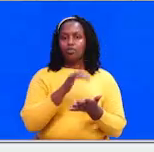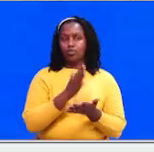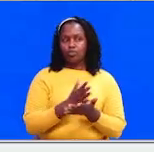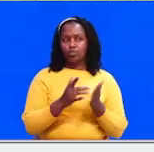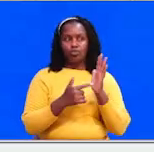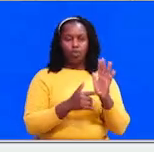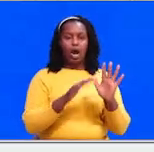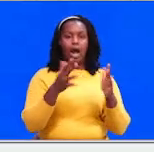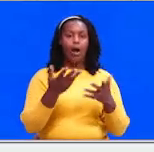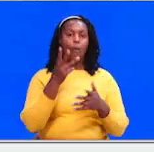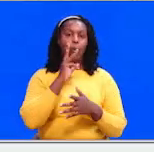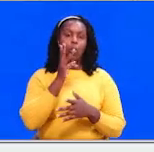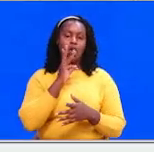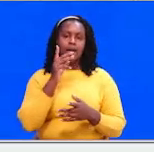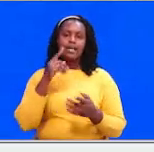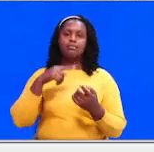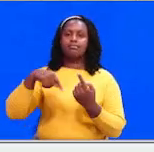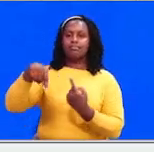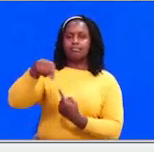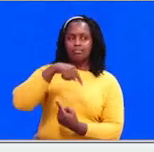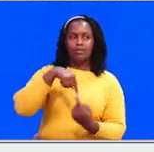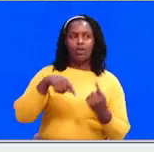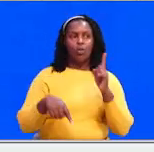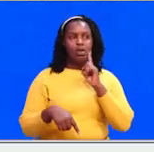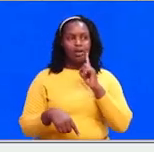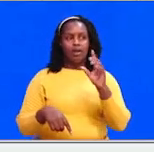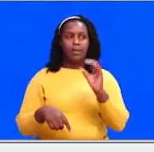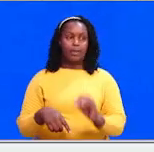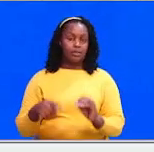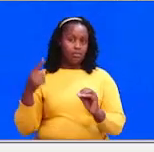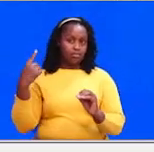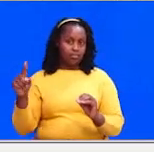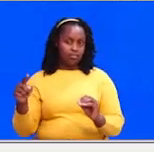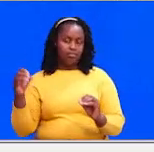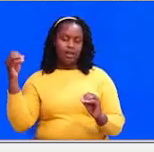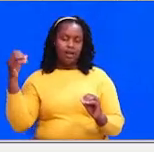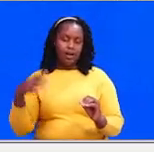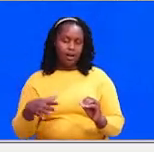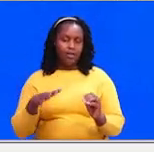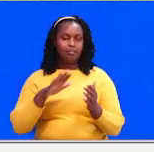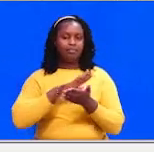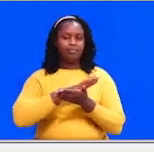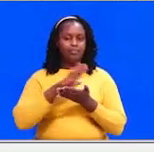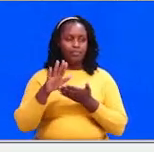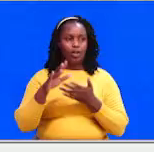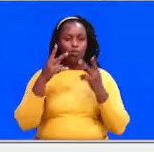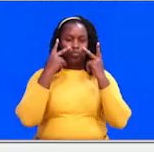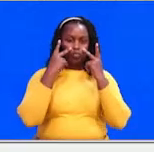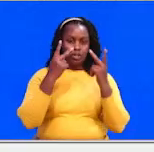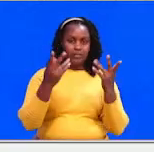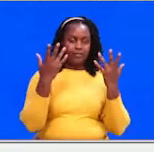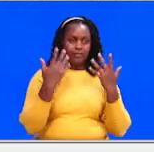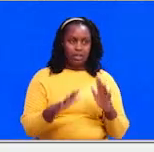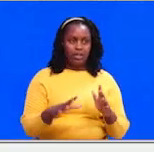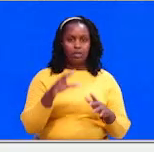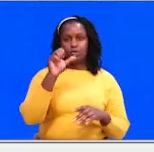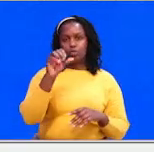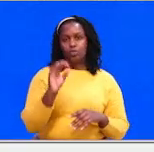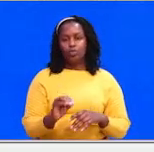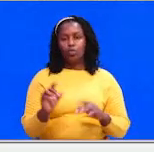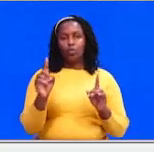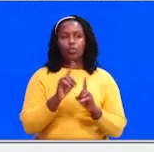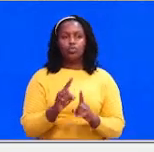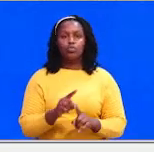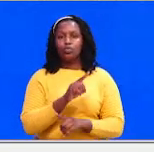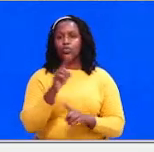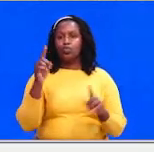water is recycled to be 100% odorless. Yes, and clear. And clear, as you've seen for yourself. So I hope that you also, if